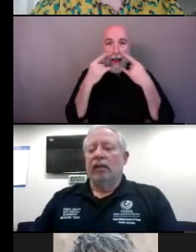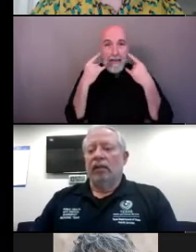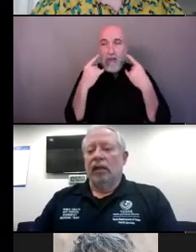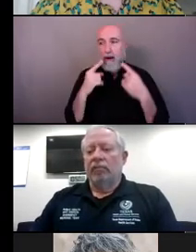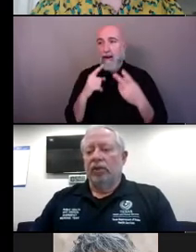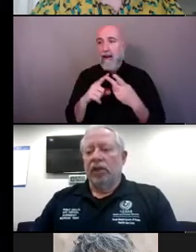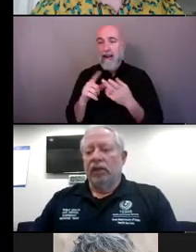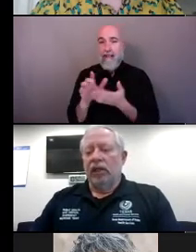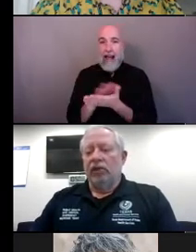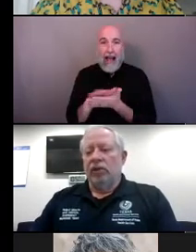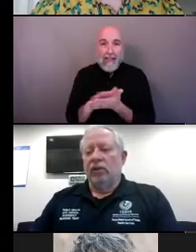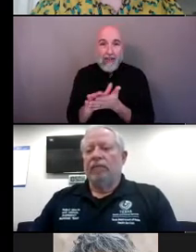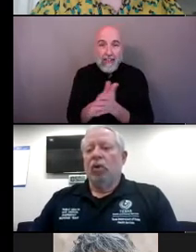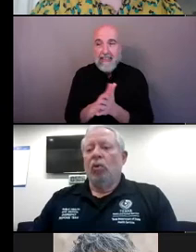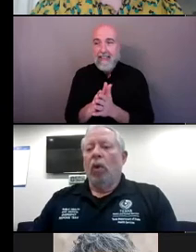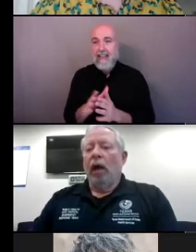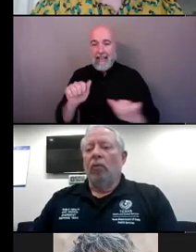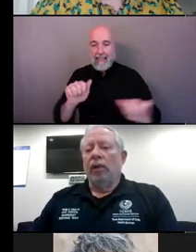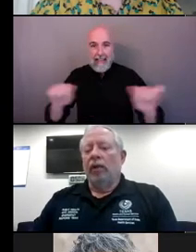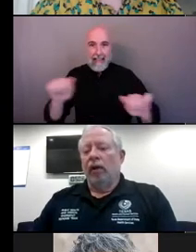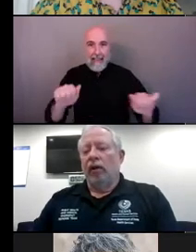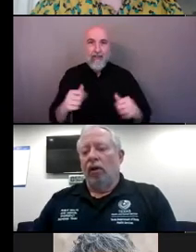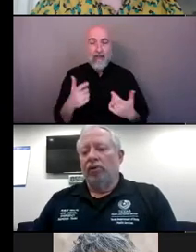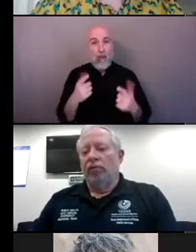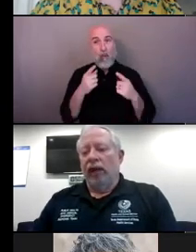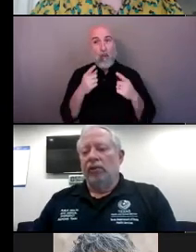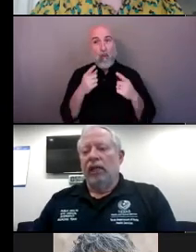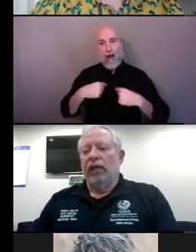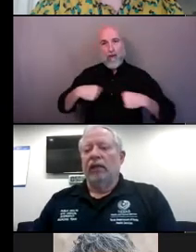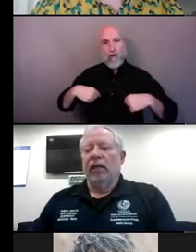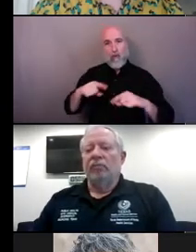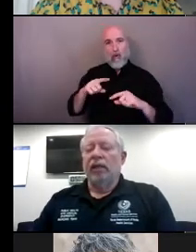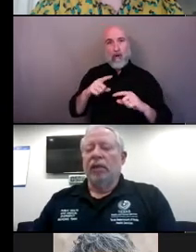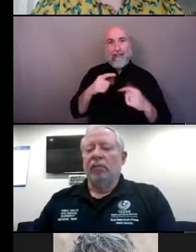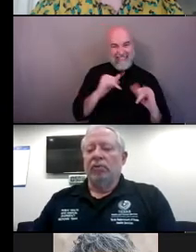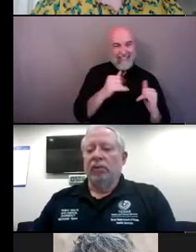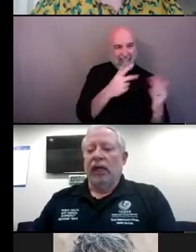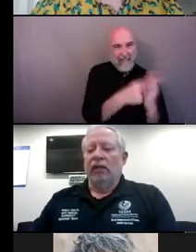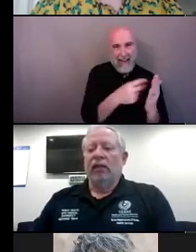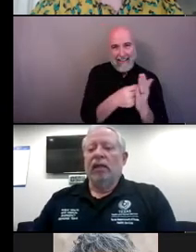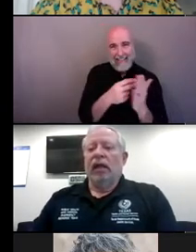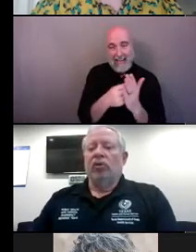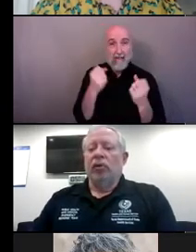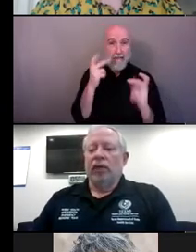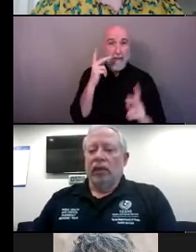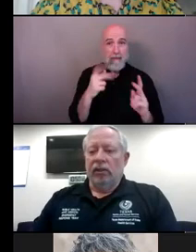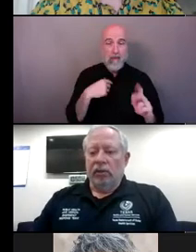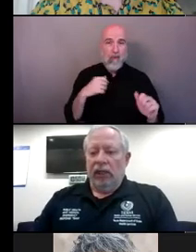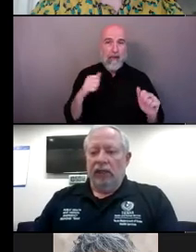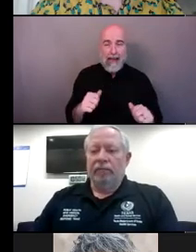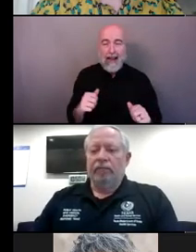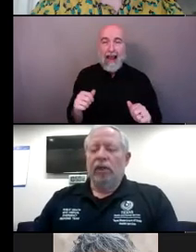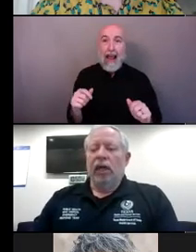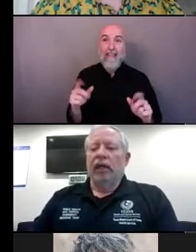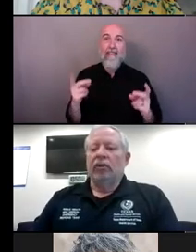hygiene, and the sanitation, while we are also vaccinating as many people as we can, as quickly as